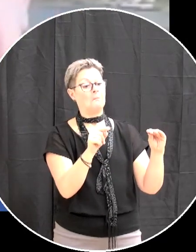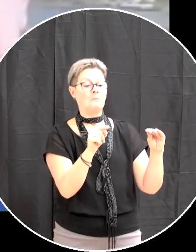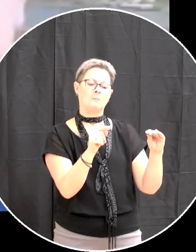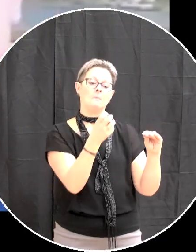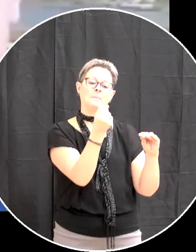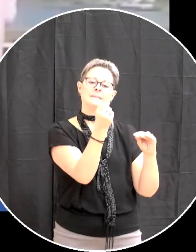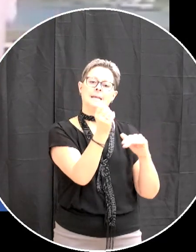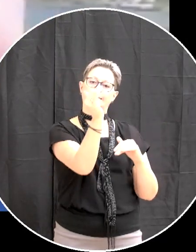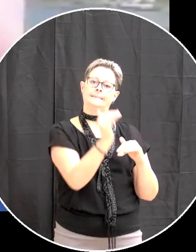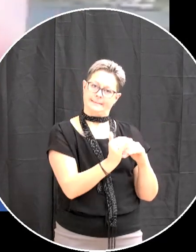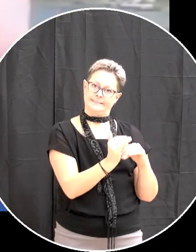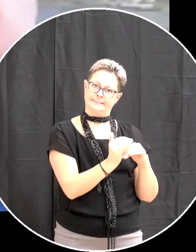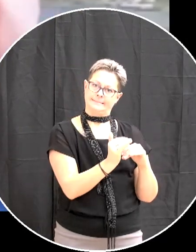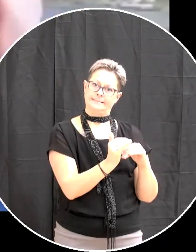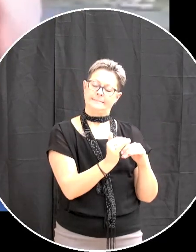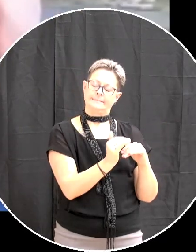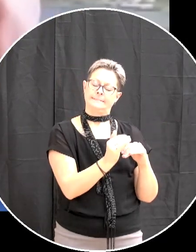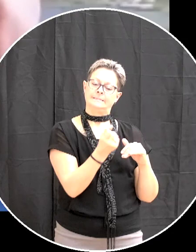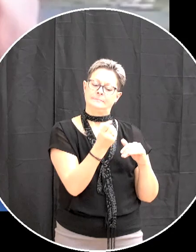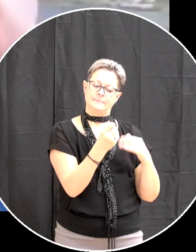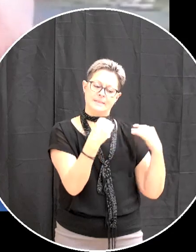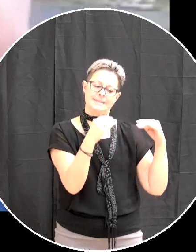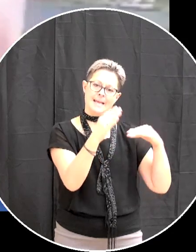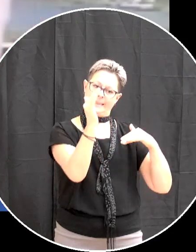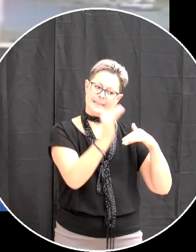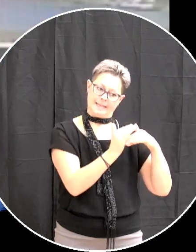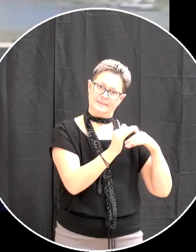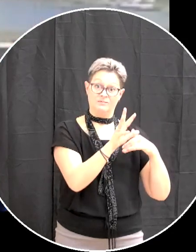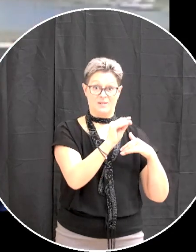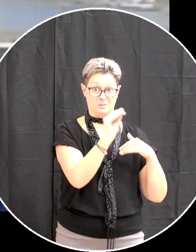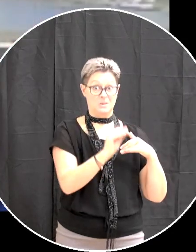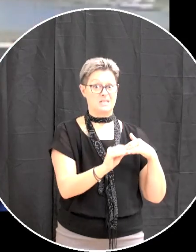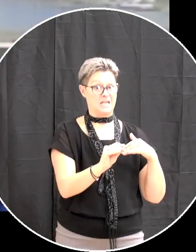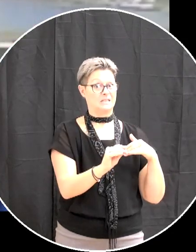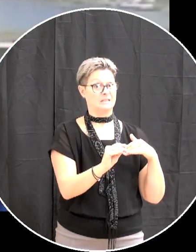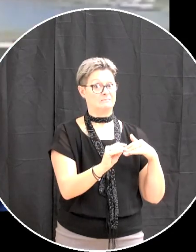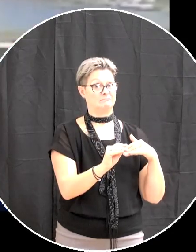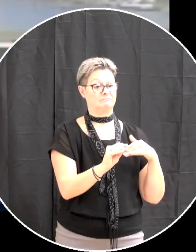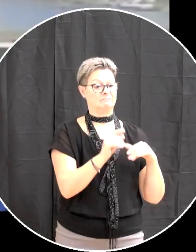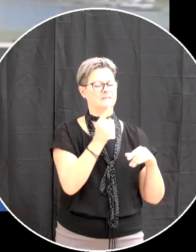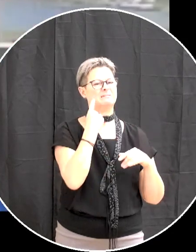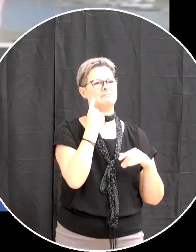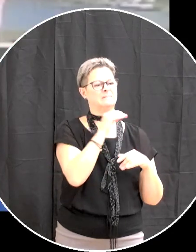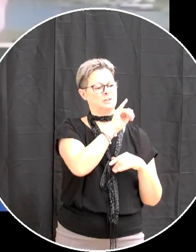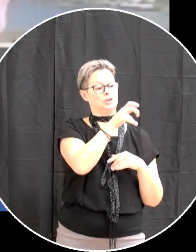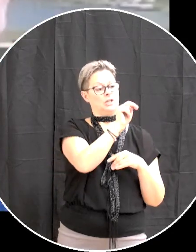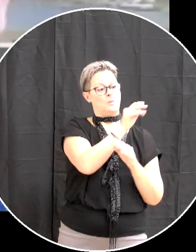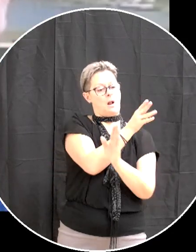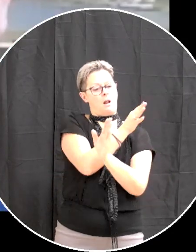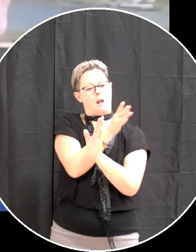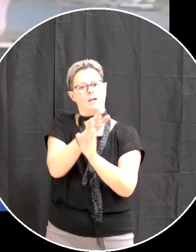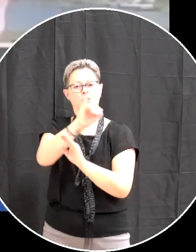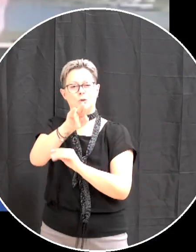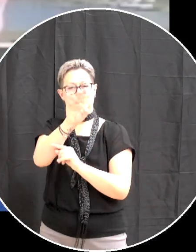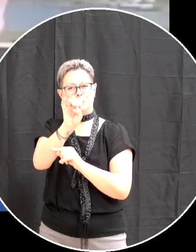fact, sales were down some 50%. That's from January to June.